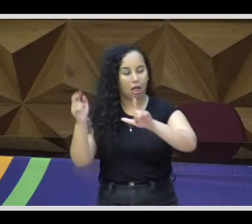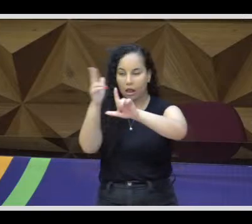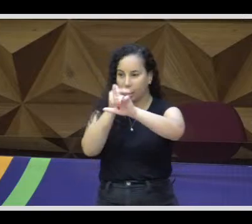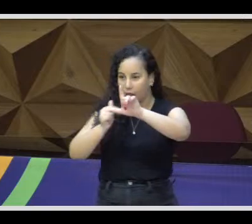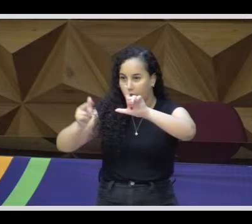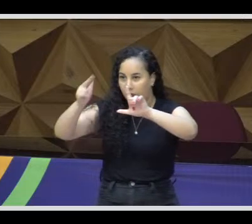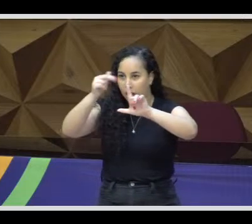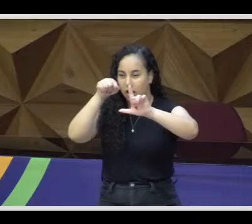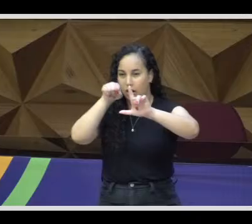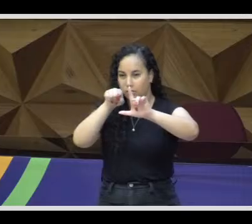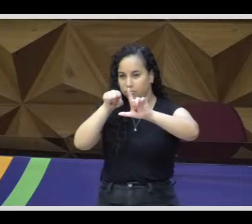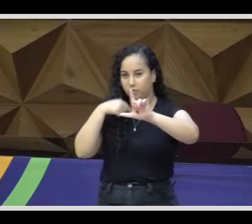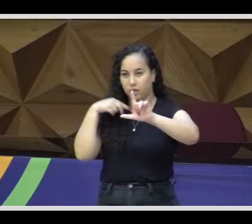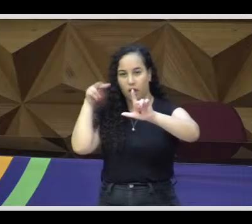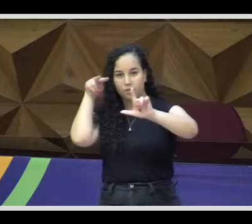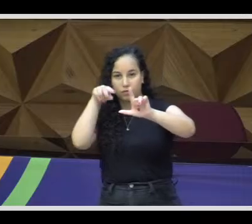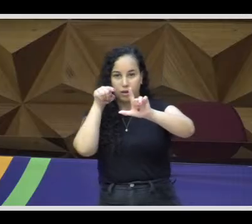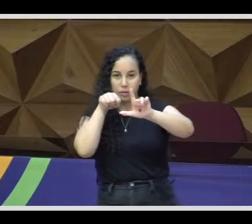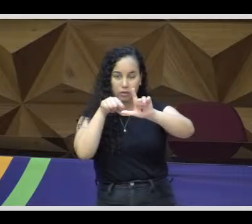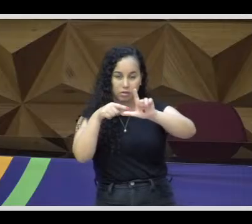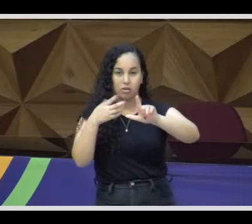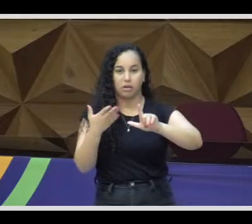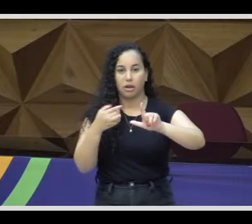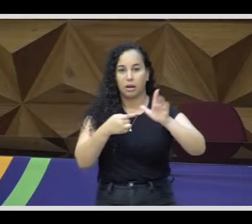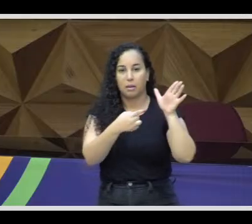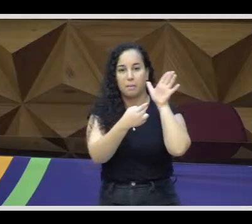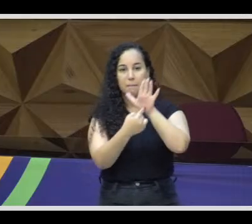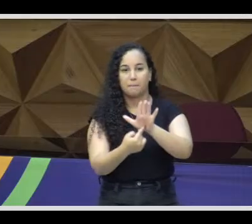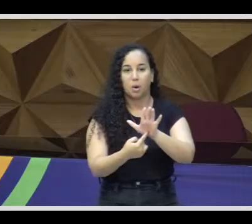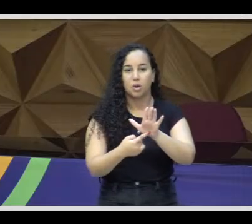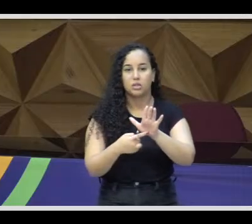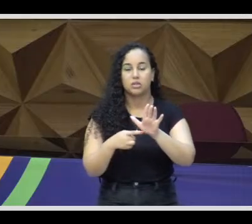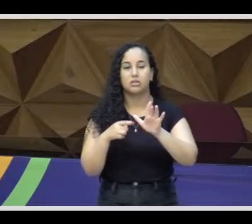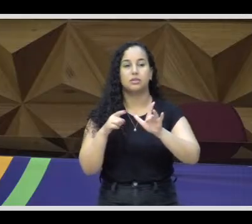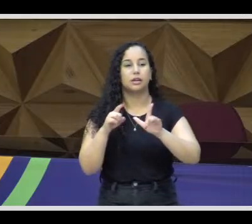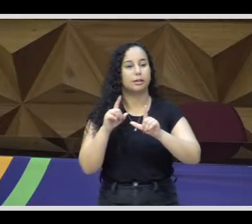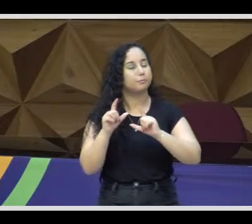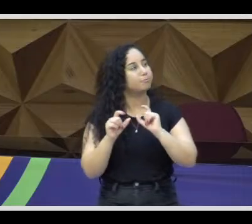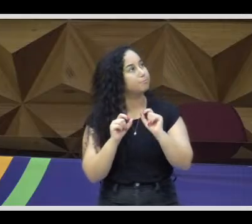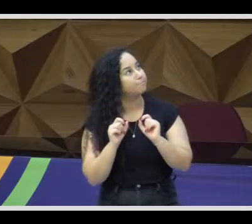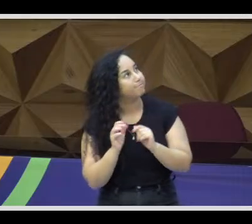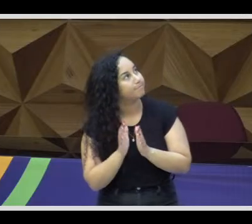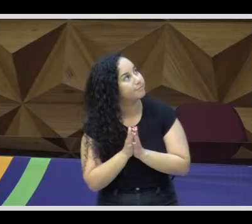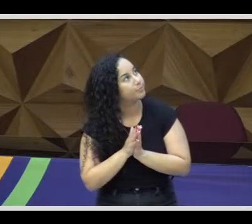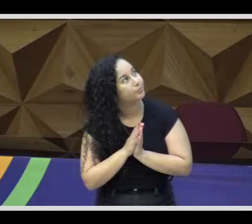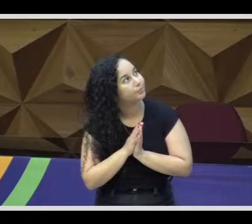guys are seeing here show to you the